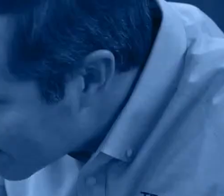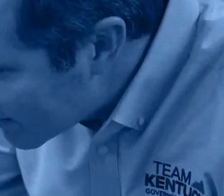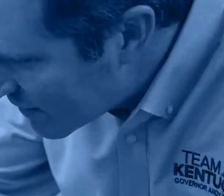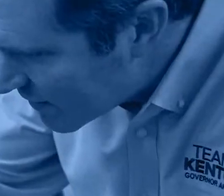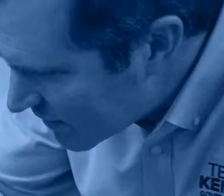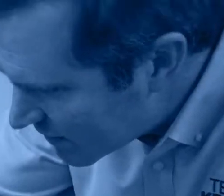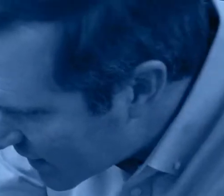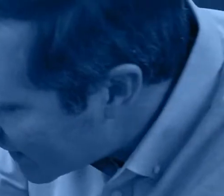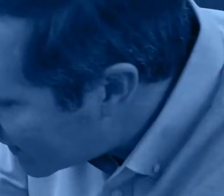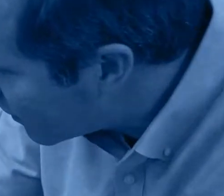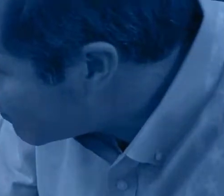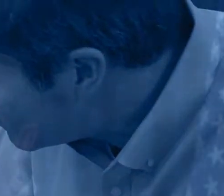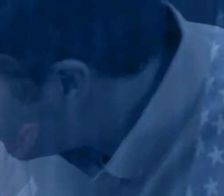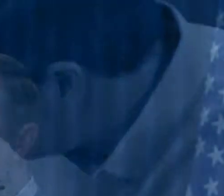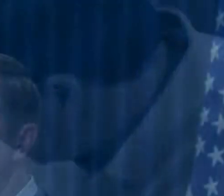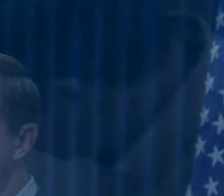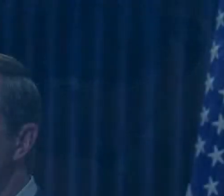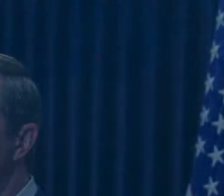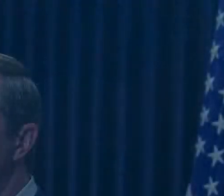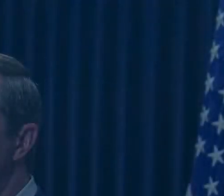one.